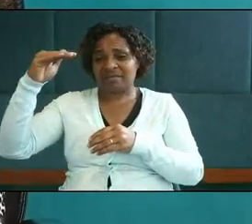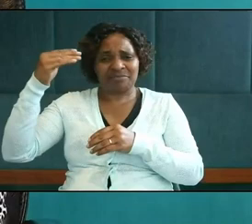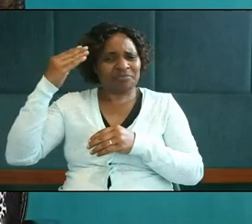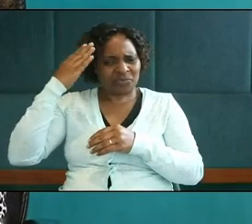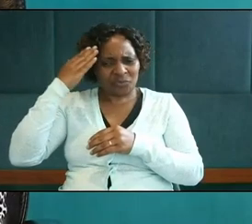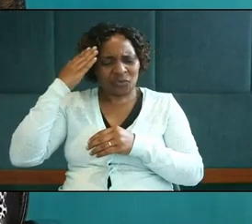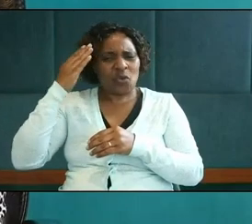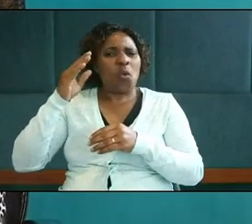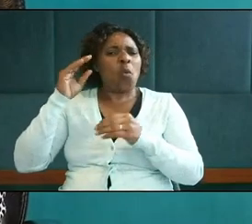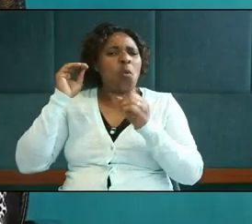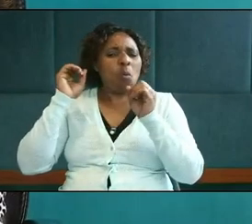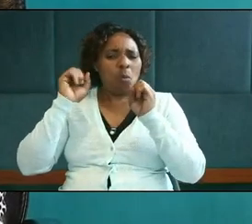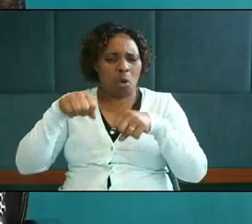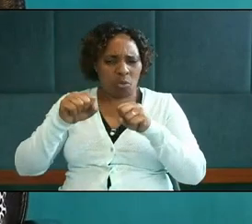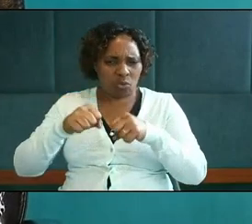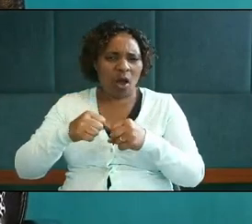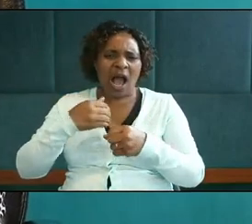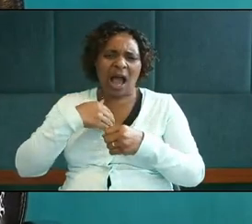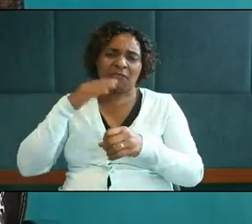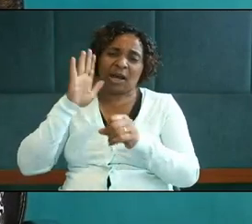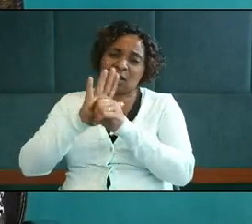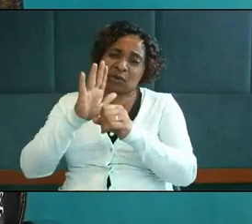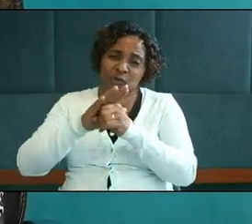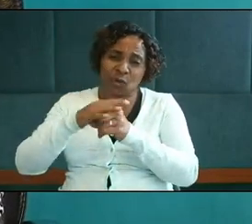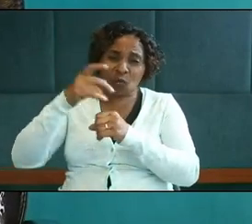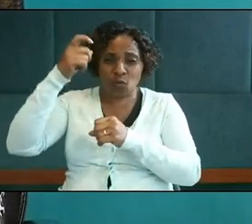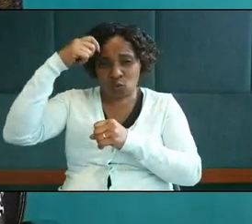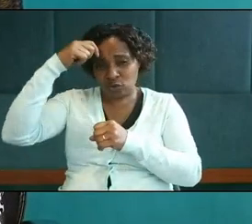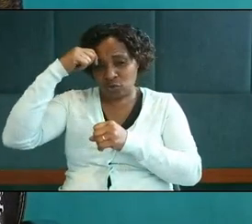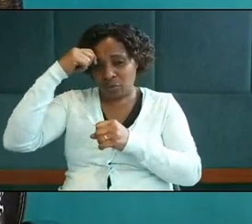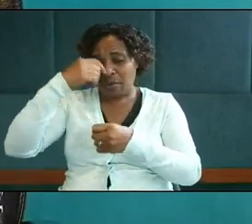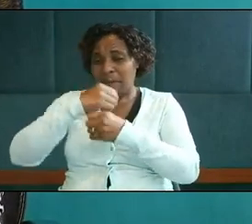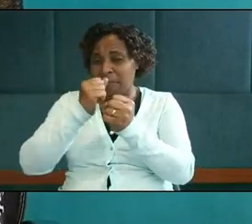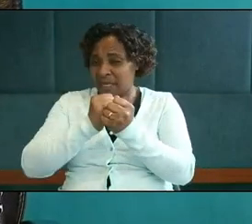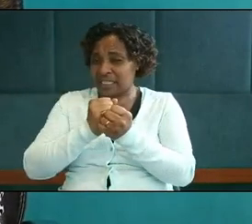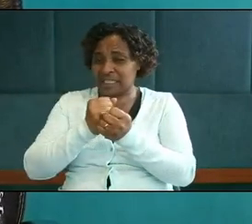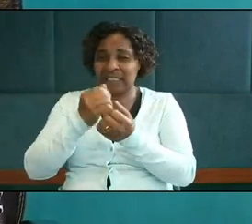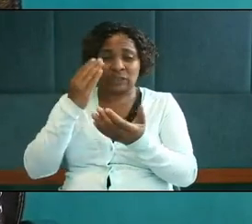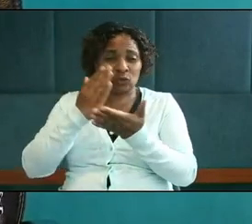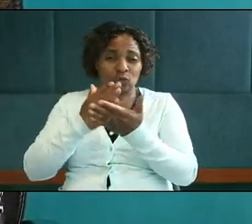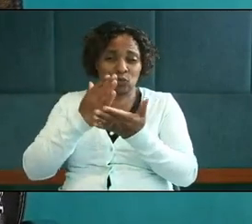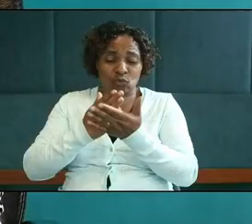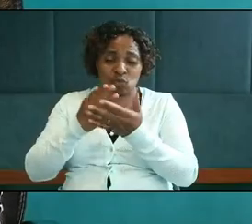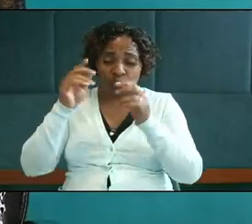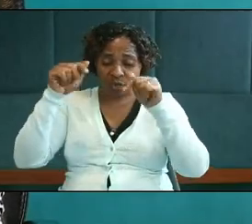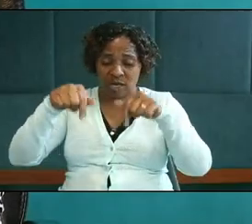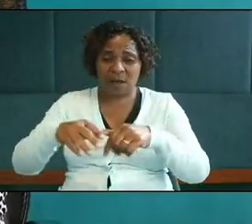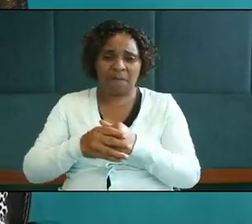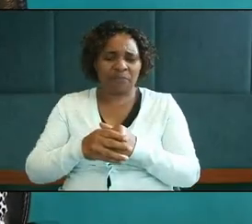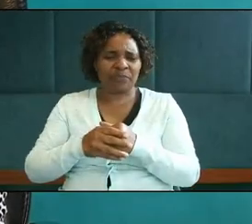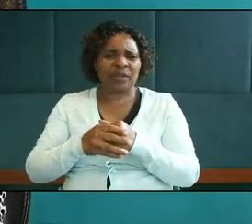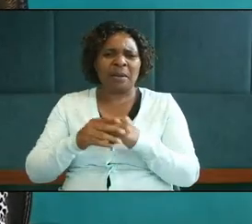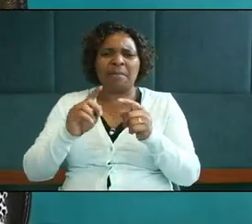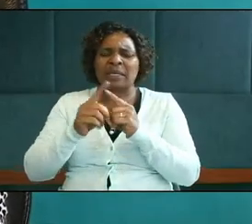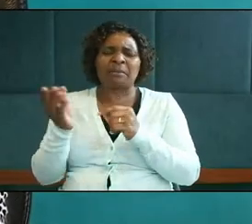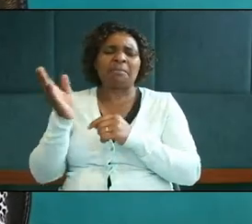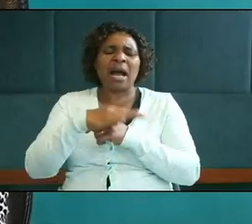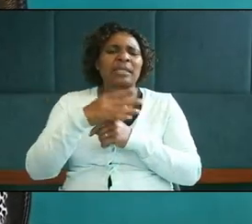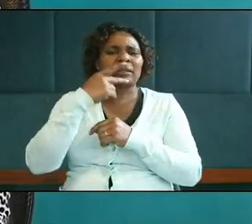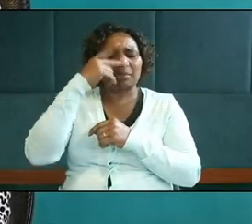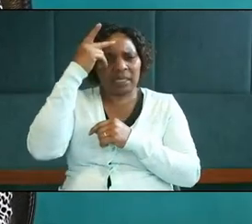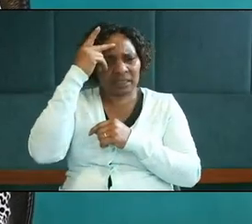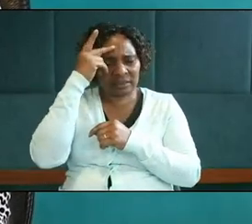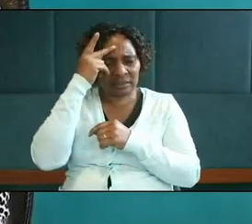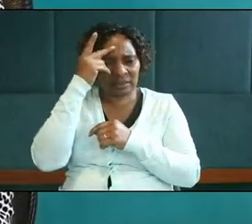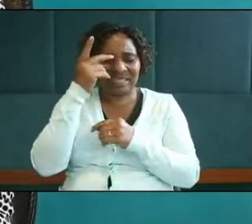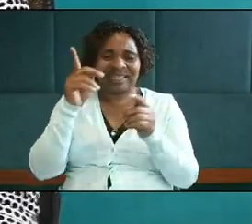had so much wisdom. What they were telling me is making sense right now. So for most, truly, it still goes back to the parents.